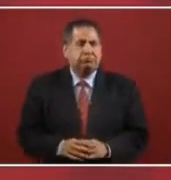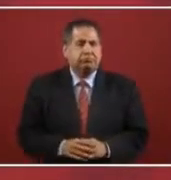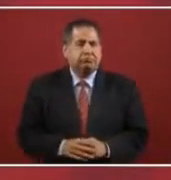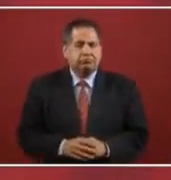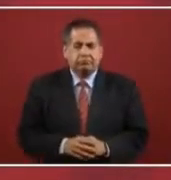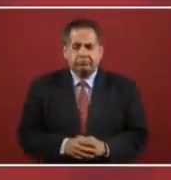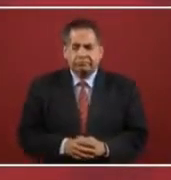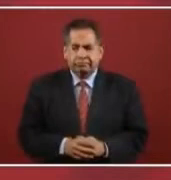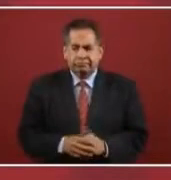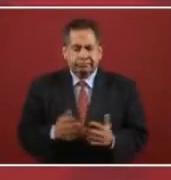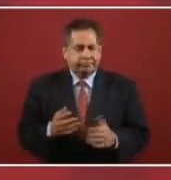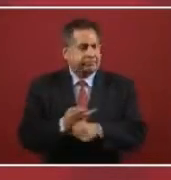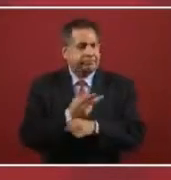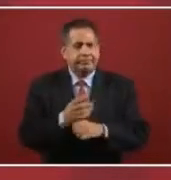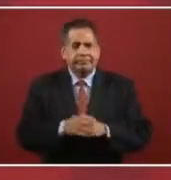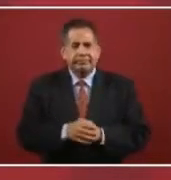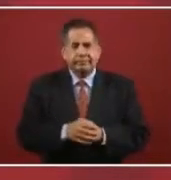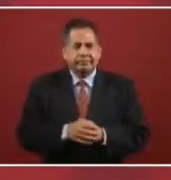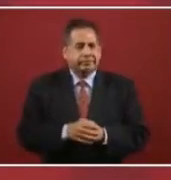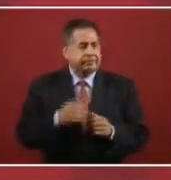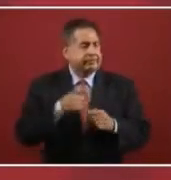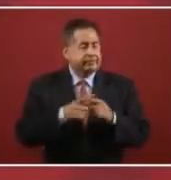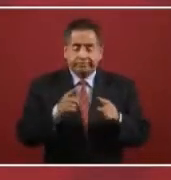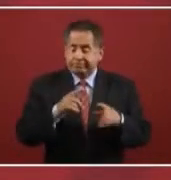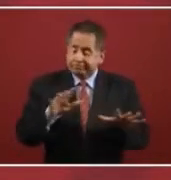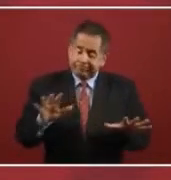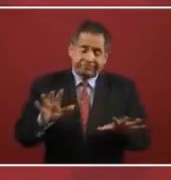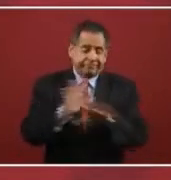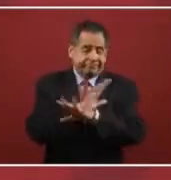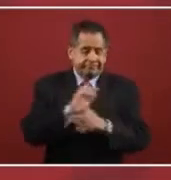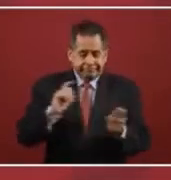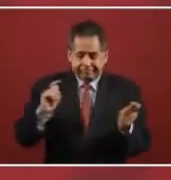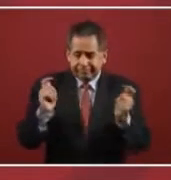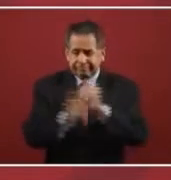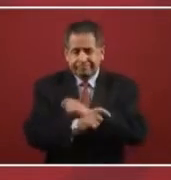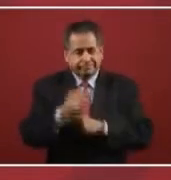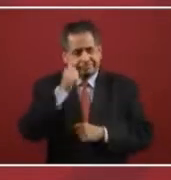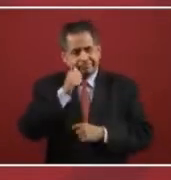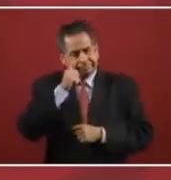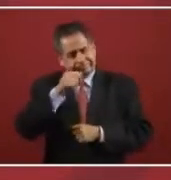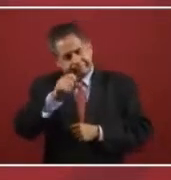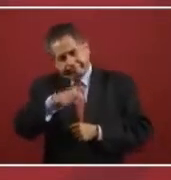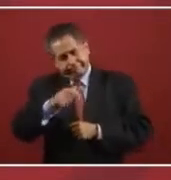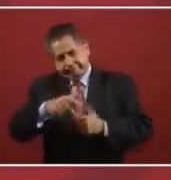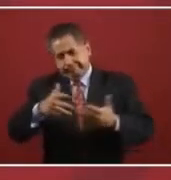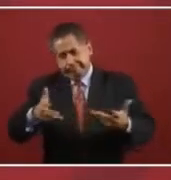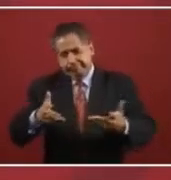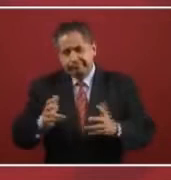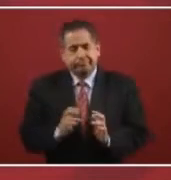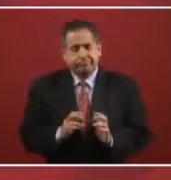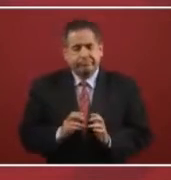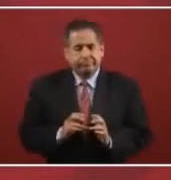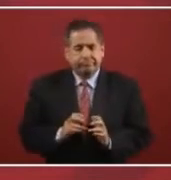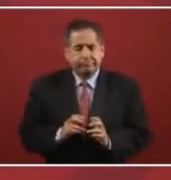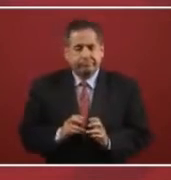Es lo que pasa en todos los cambios. That's what happens with all the changes. Pues viene,